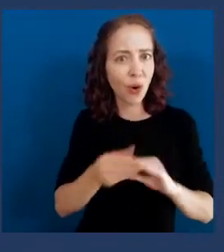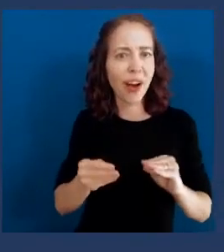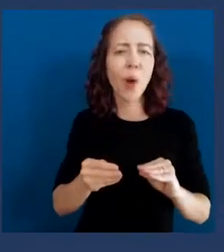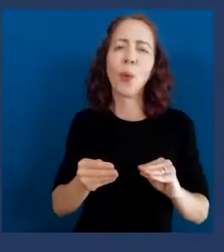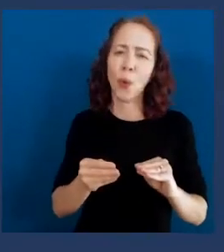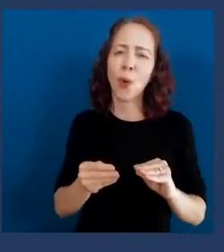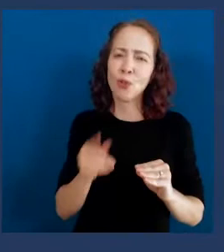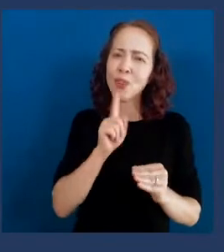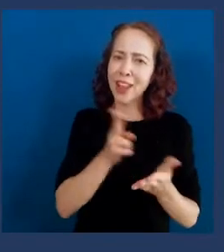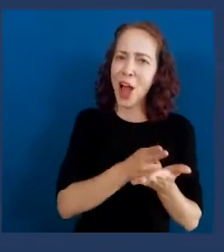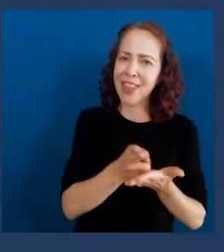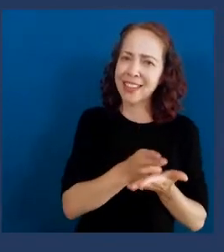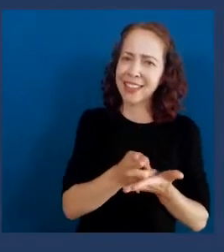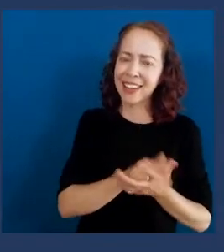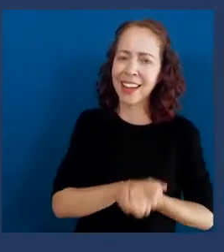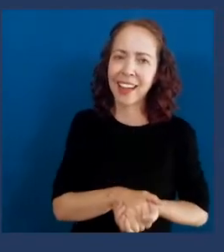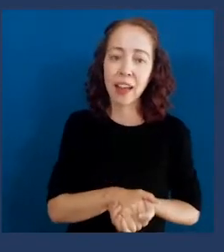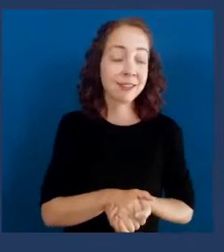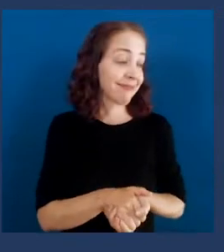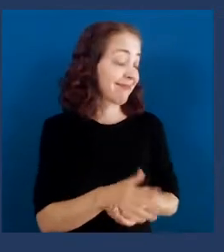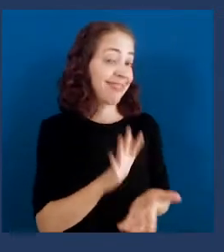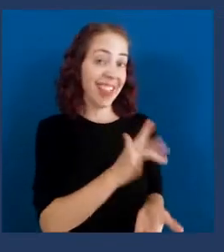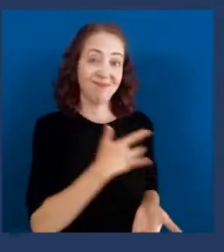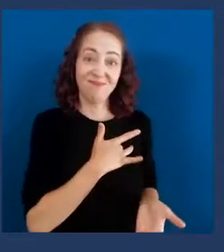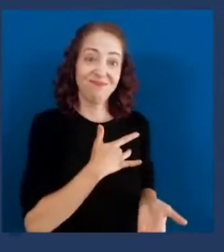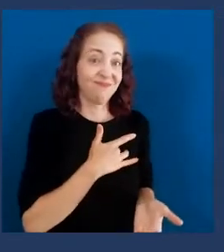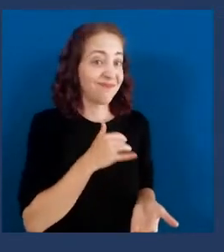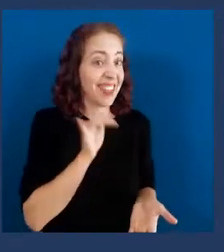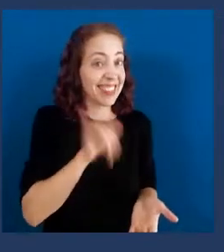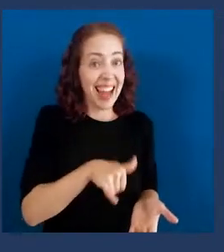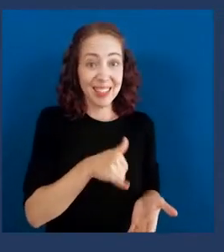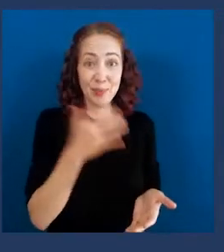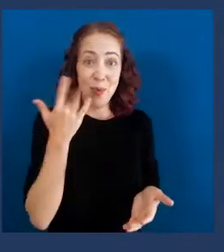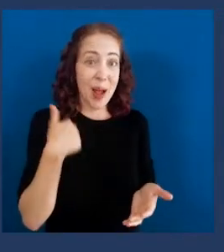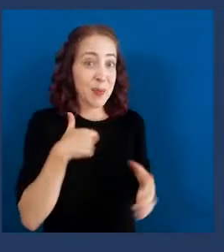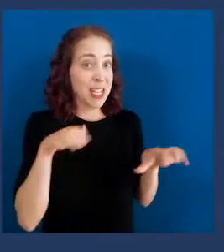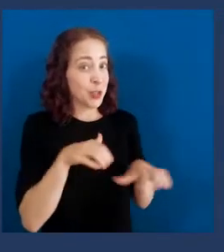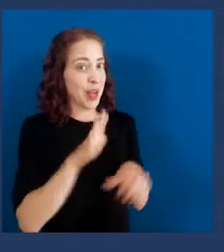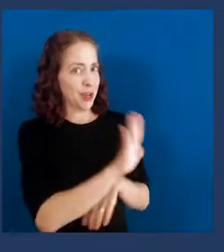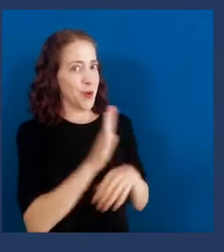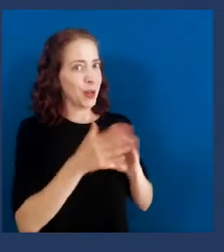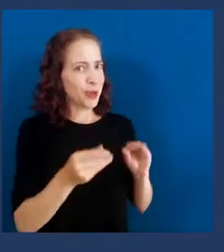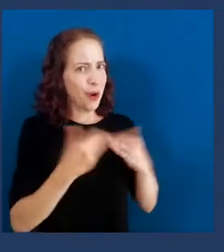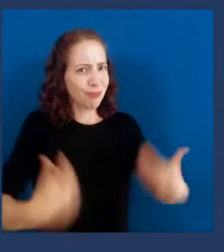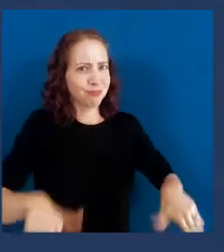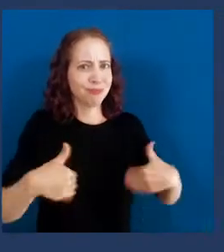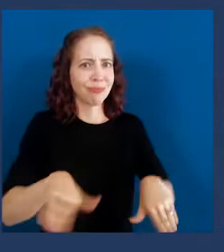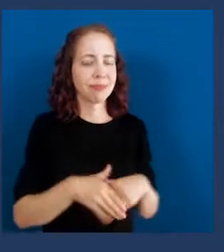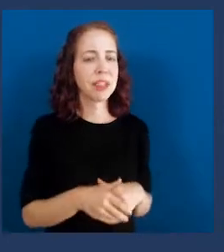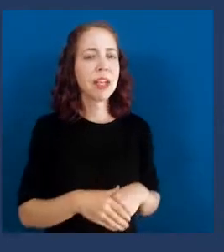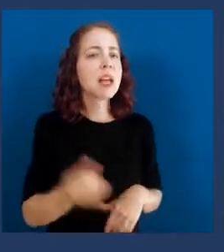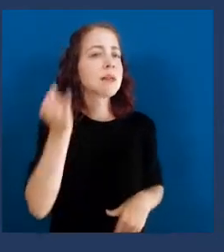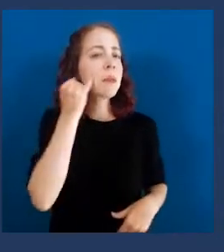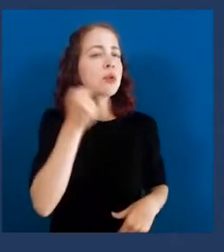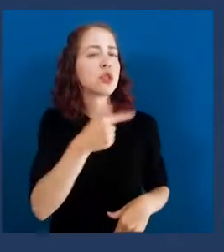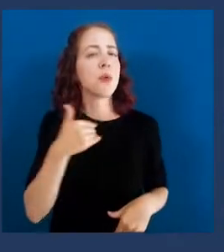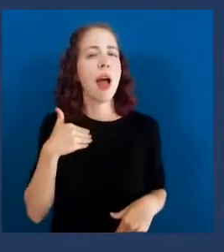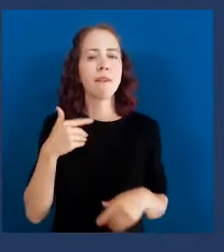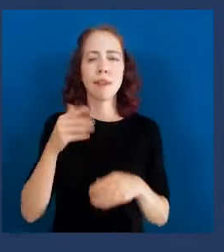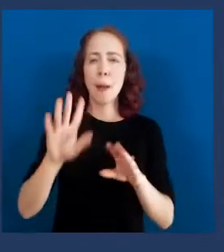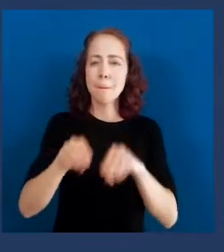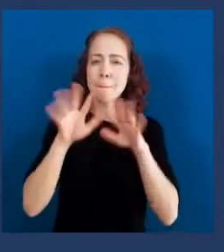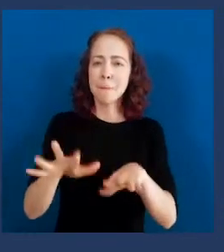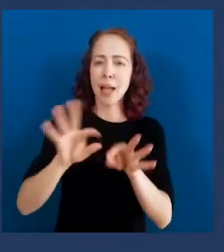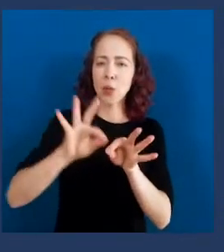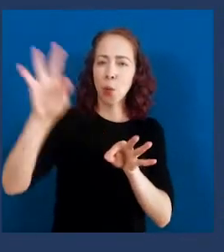on that. It's heartwarming to hear you talk about it. It makes a difference. Like, this is why we do it. If you had a magic wand and you could